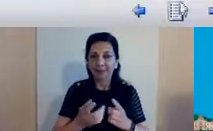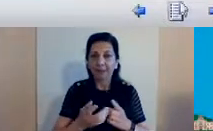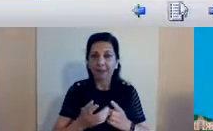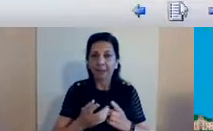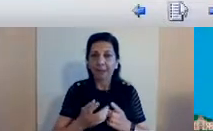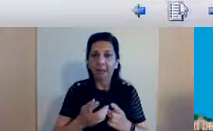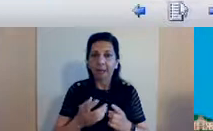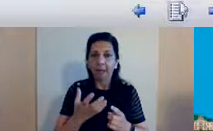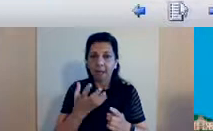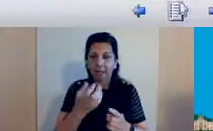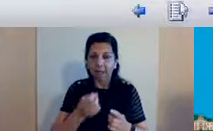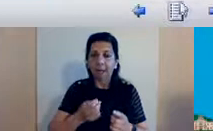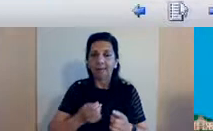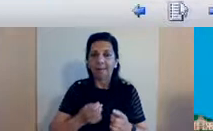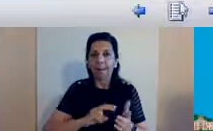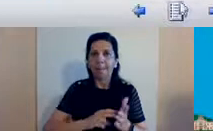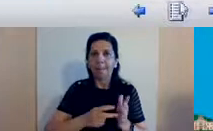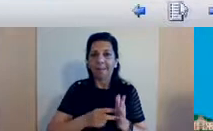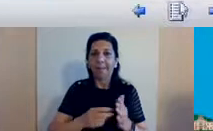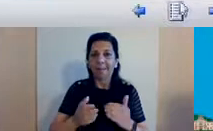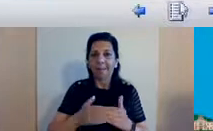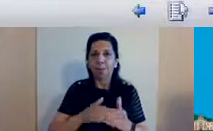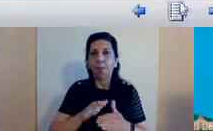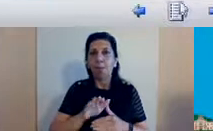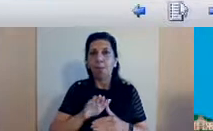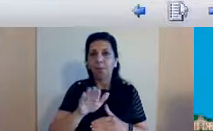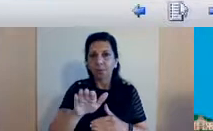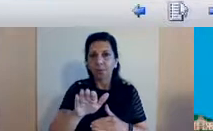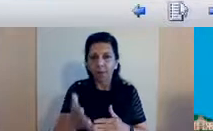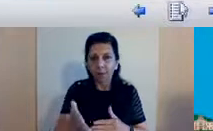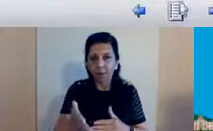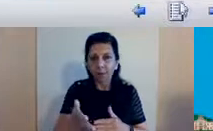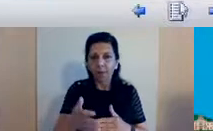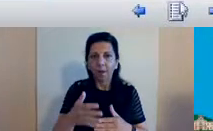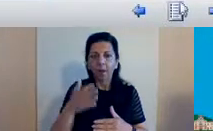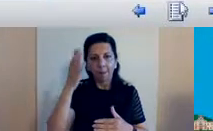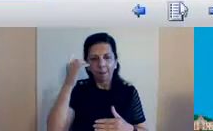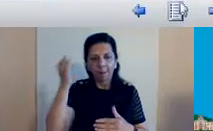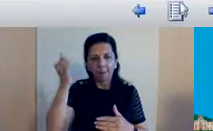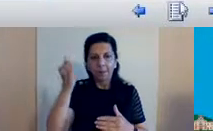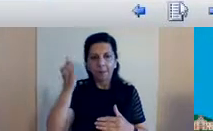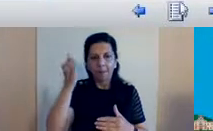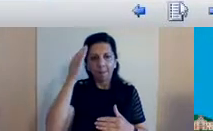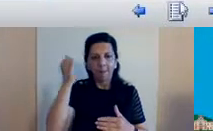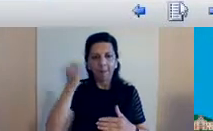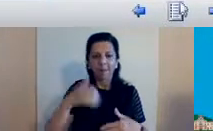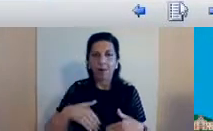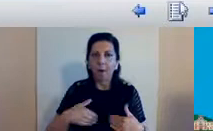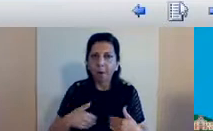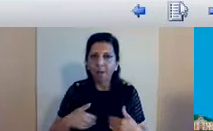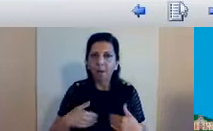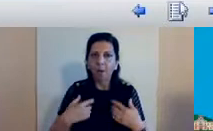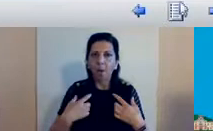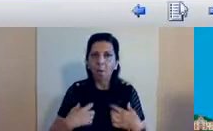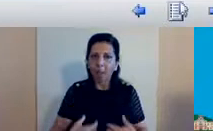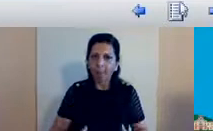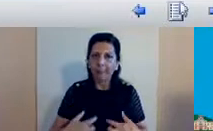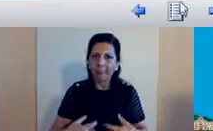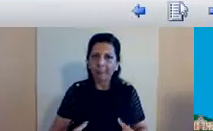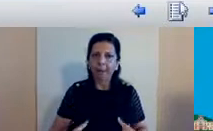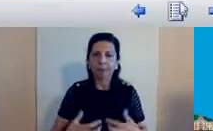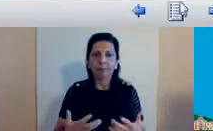last point I was making around mental health and well-being, and how do we think about